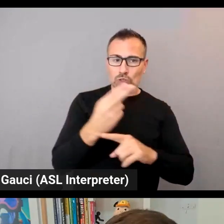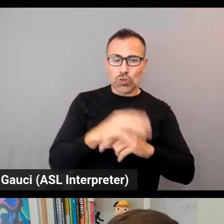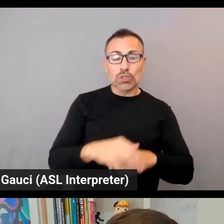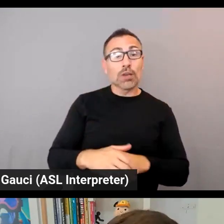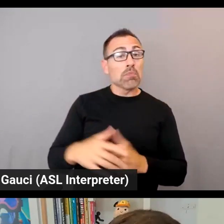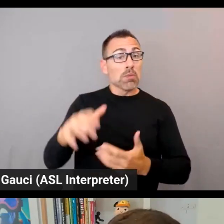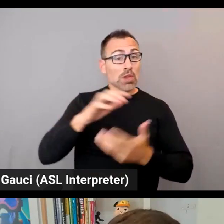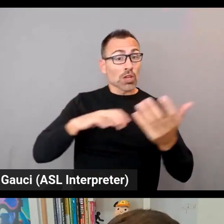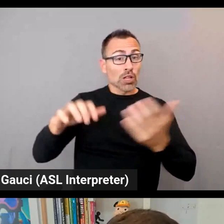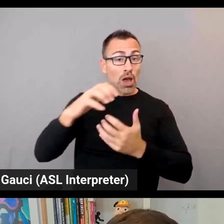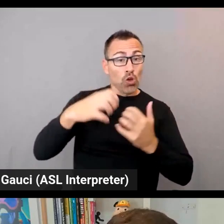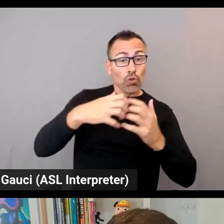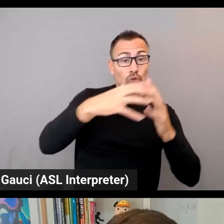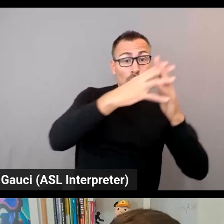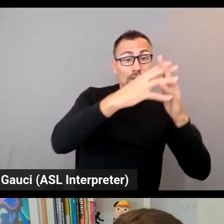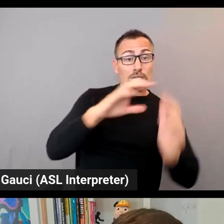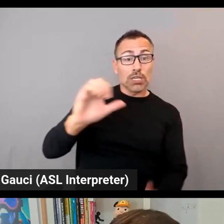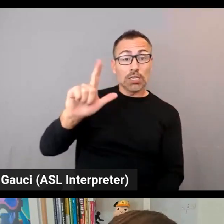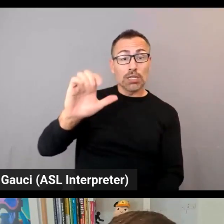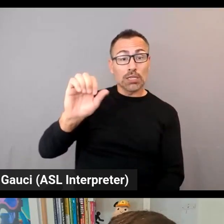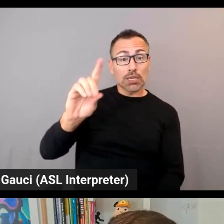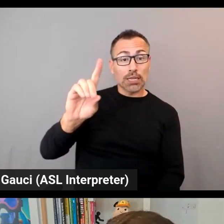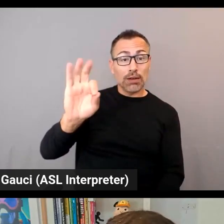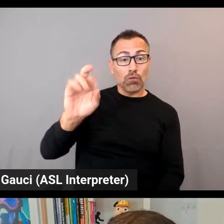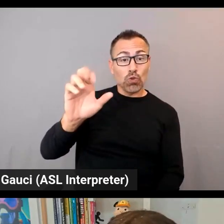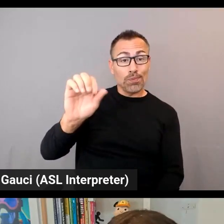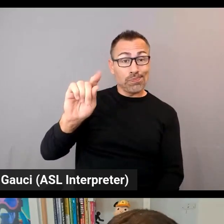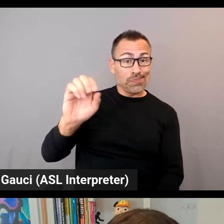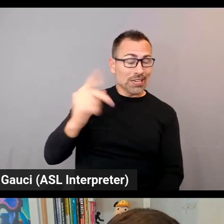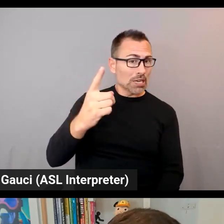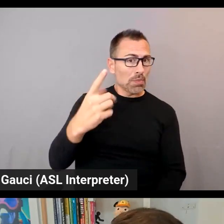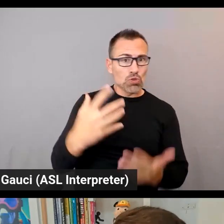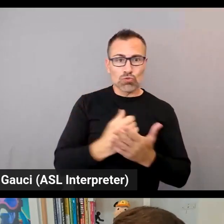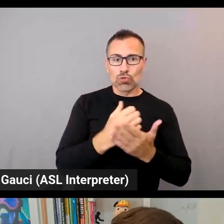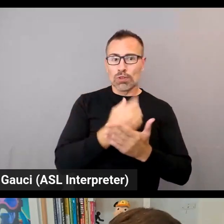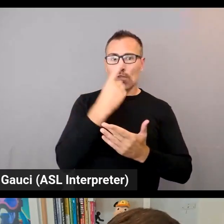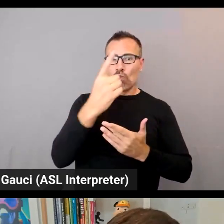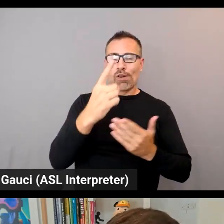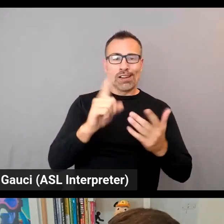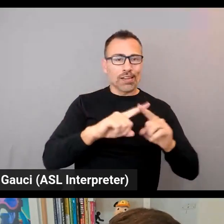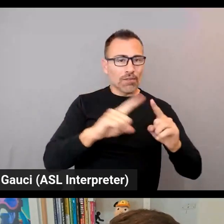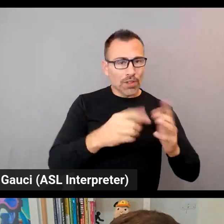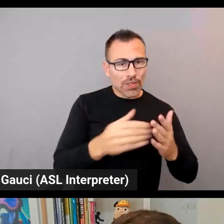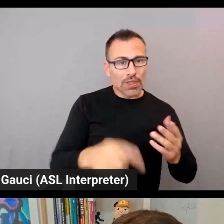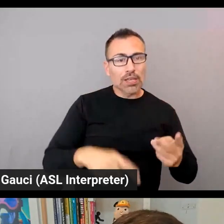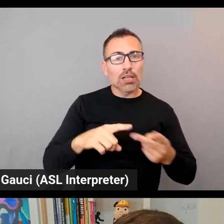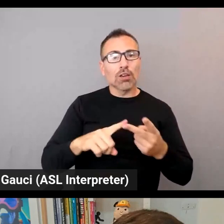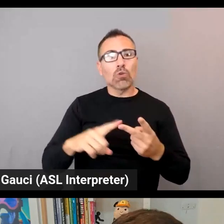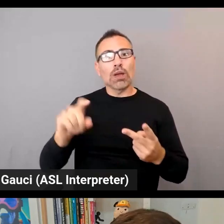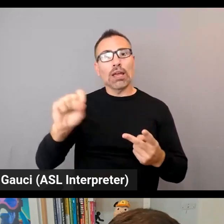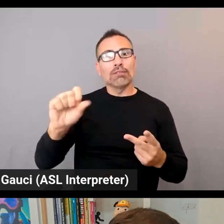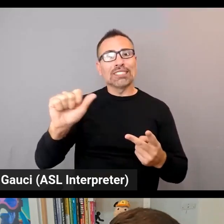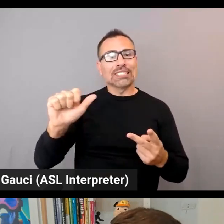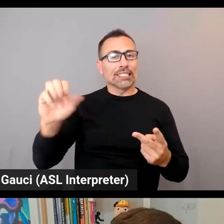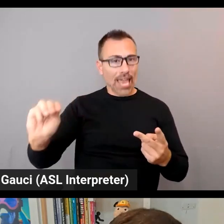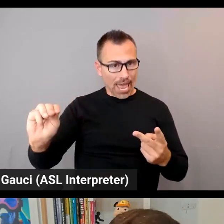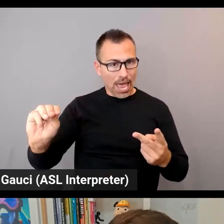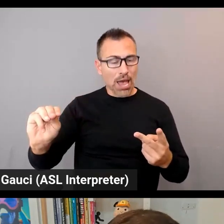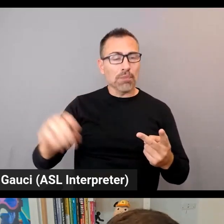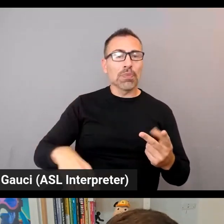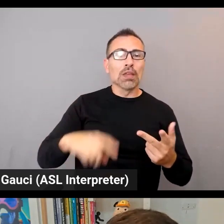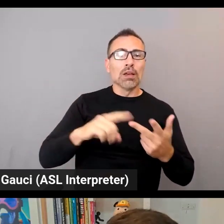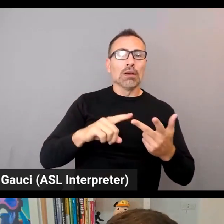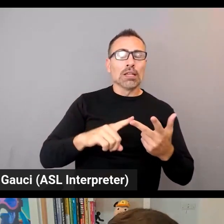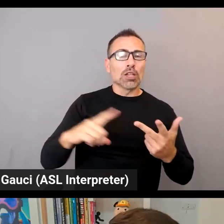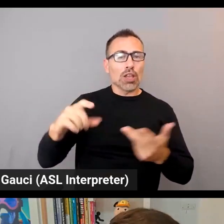like one of the most basic building blocks you can leverage and express all kinds of things. There's AWS SAM, which is sort of a superset of that. Then you have, of course, the